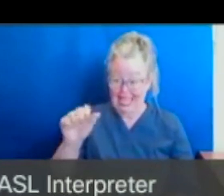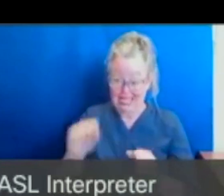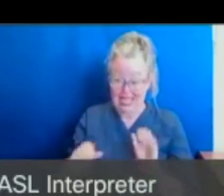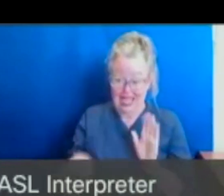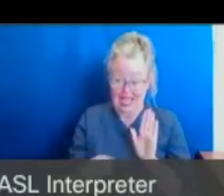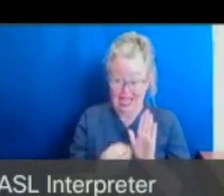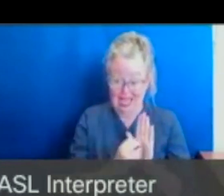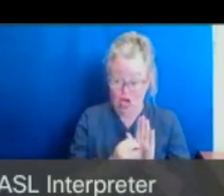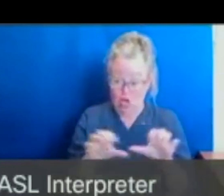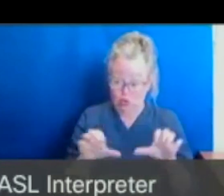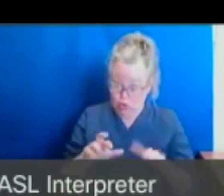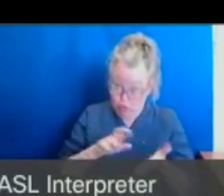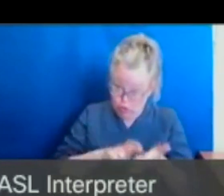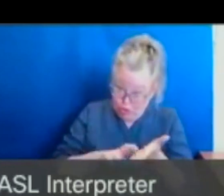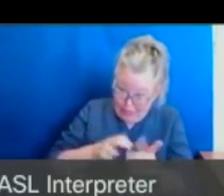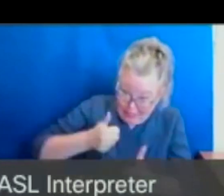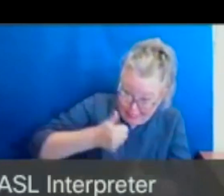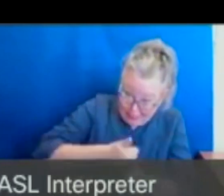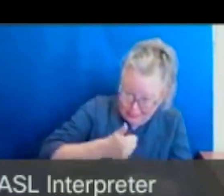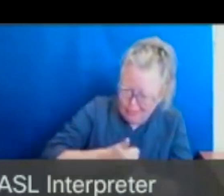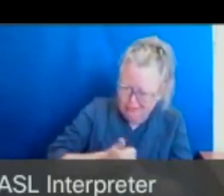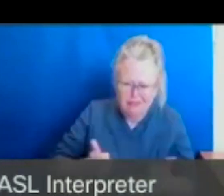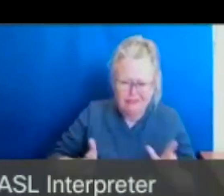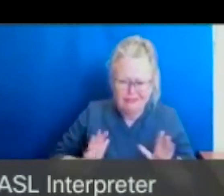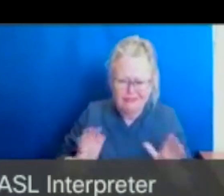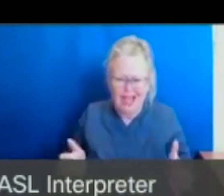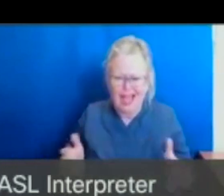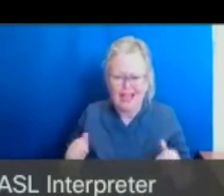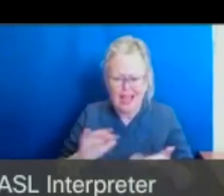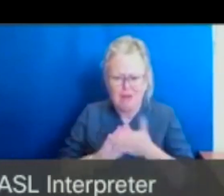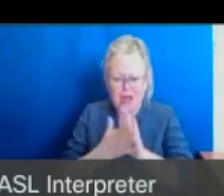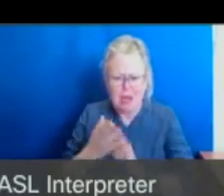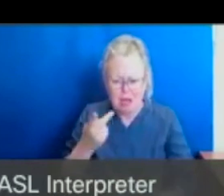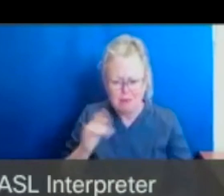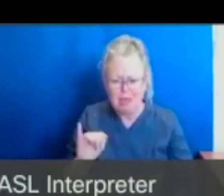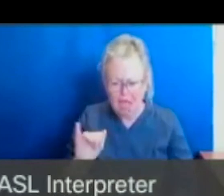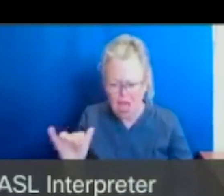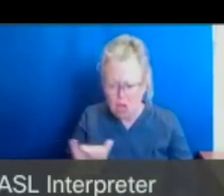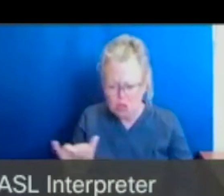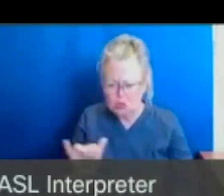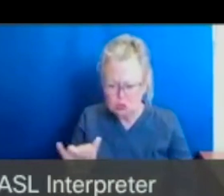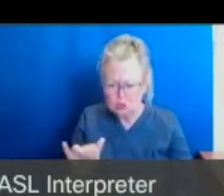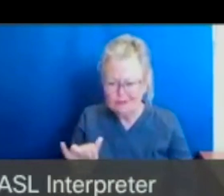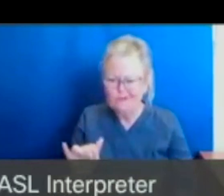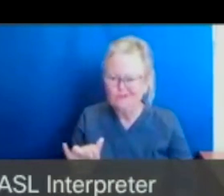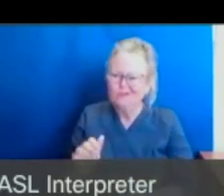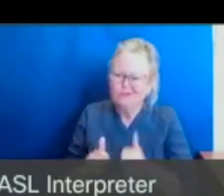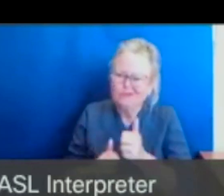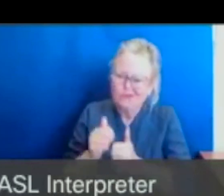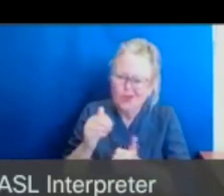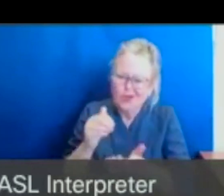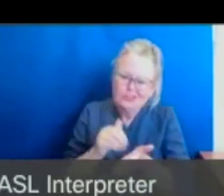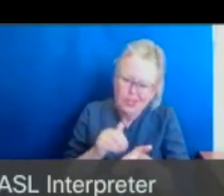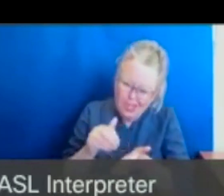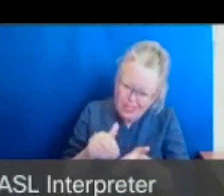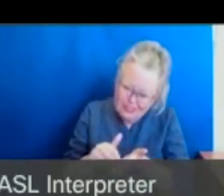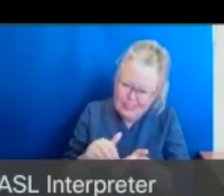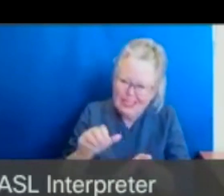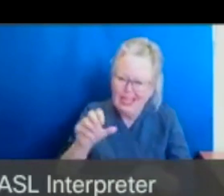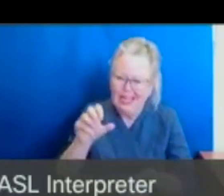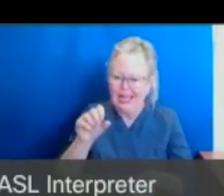do the research, we would support that. Now, what often happens though with SCA